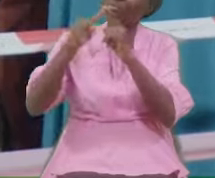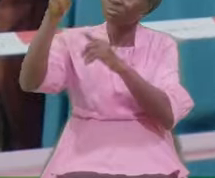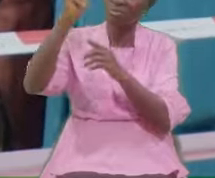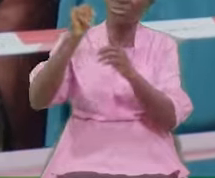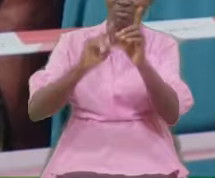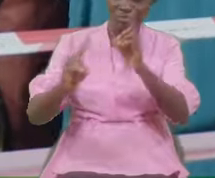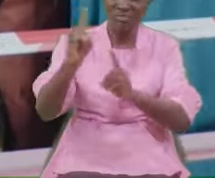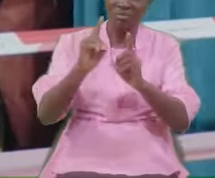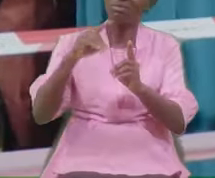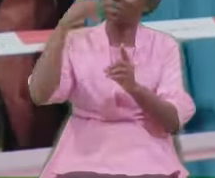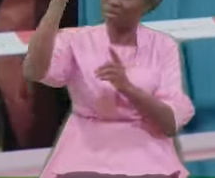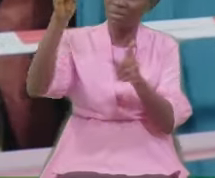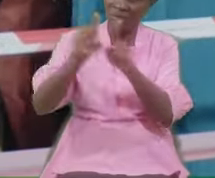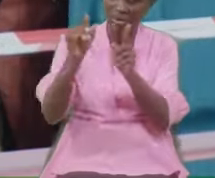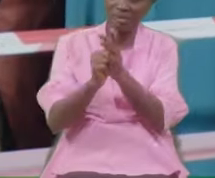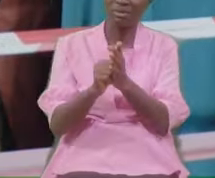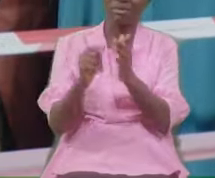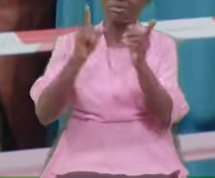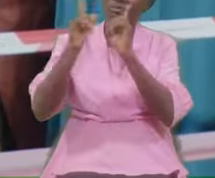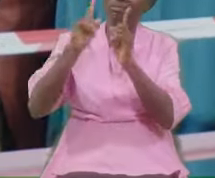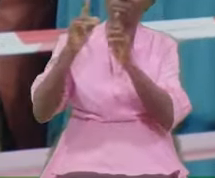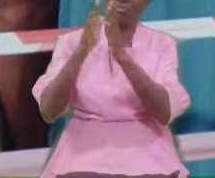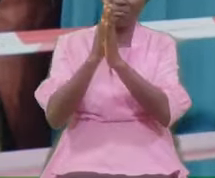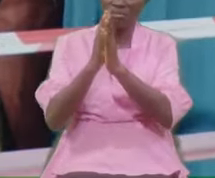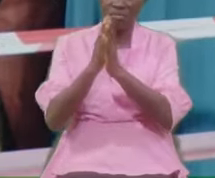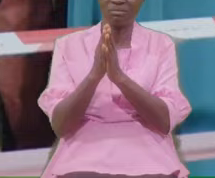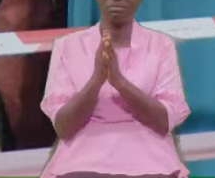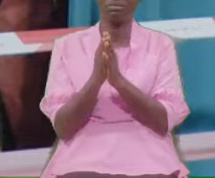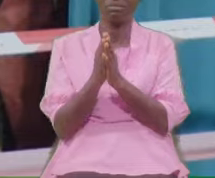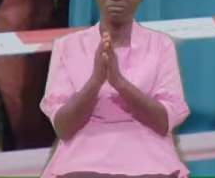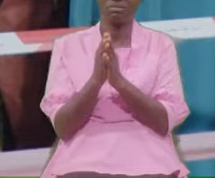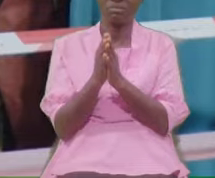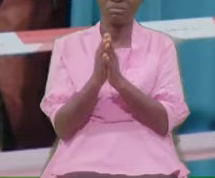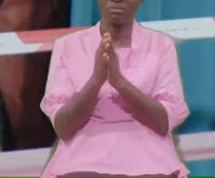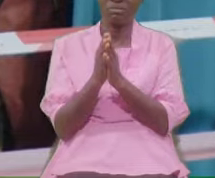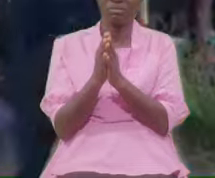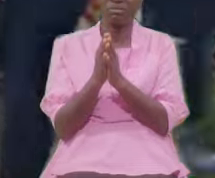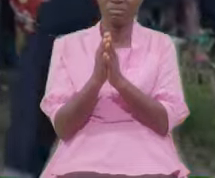nam hangon ang gugma ang